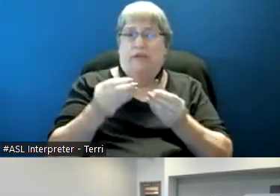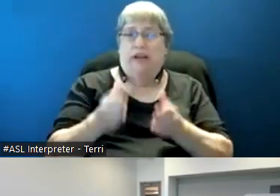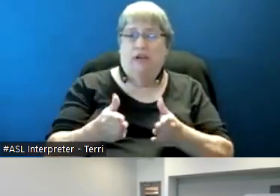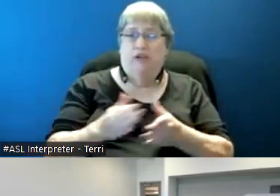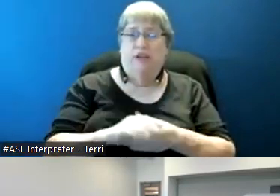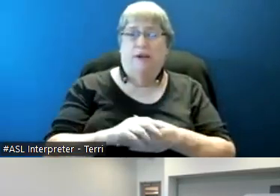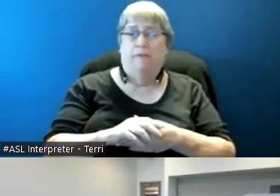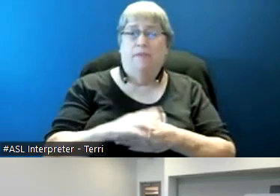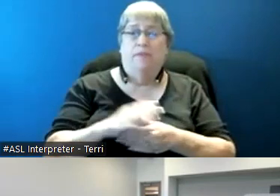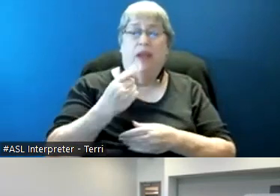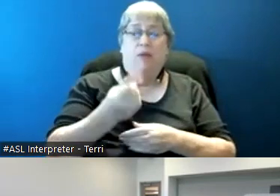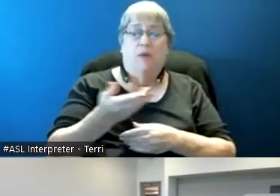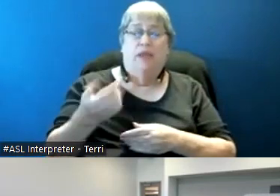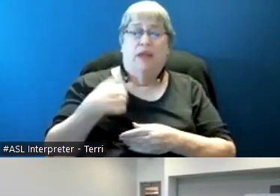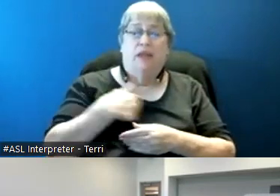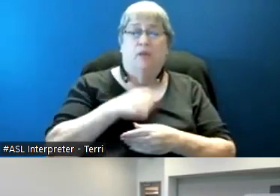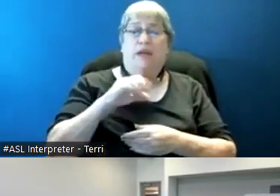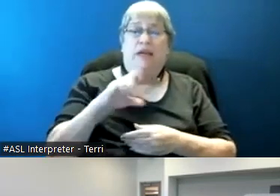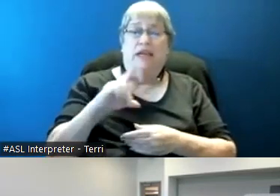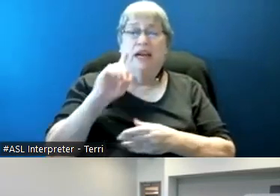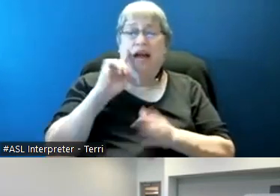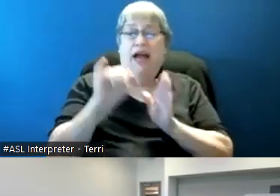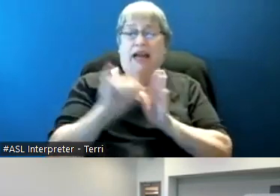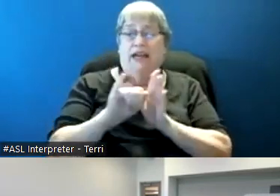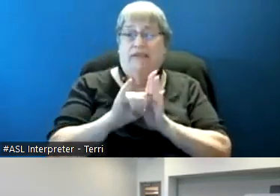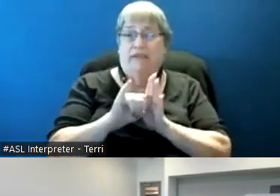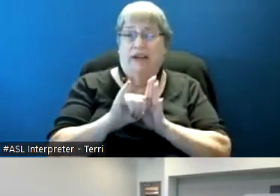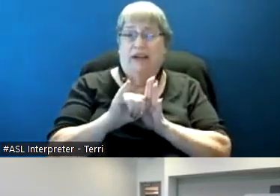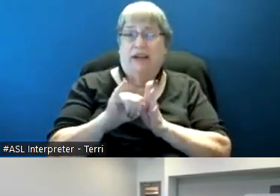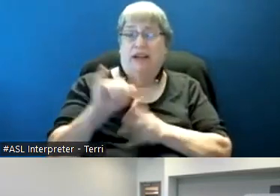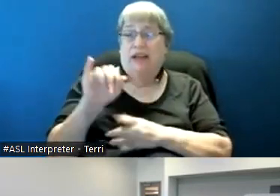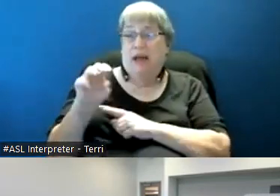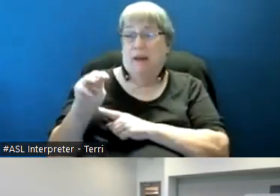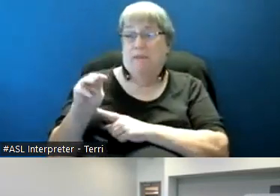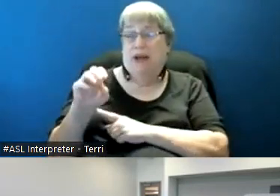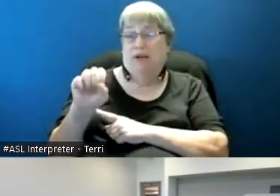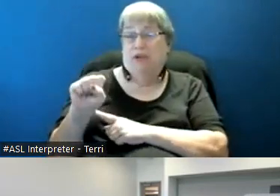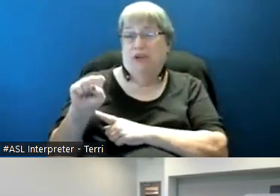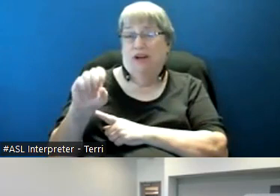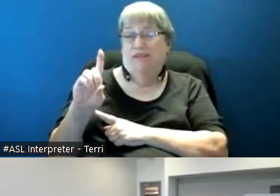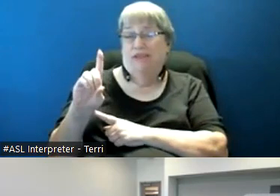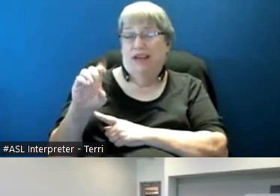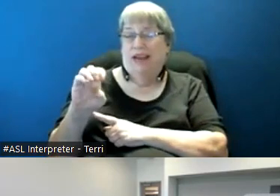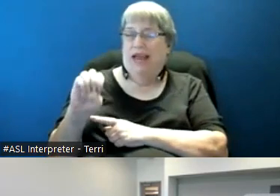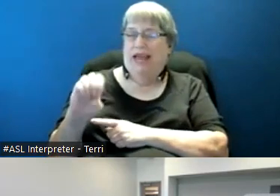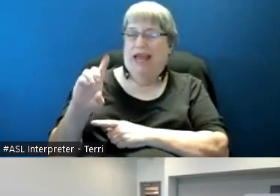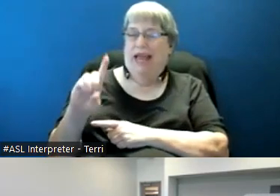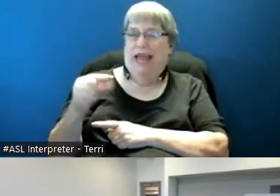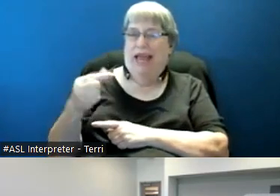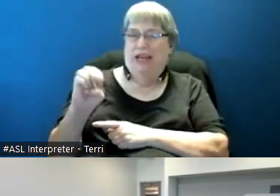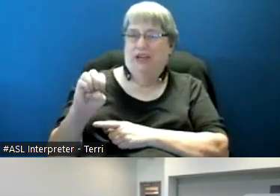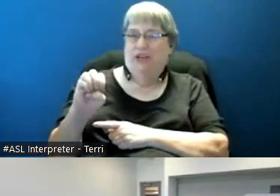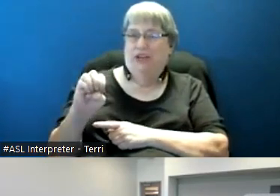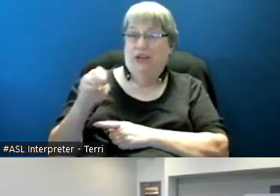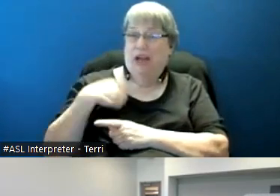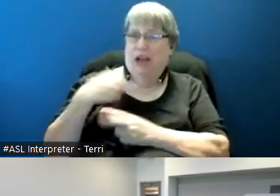that we actually identified was that Microsoft Edge, which I highly recommend, has a